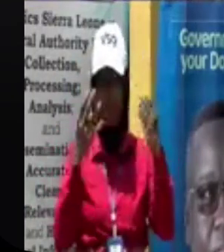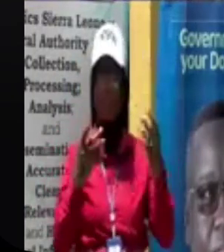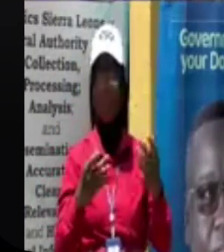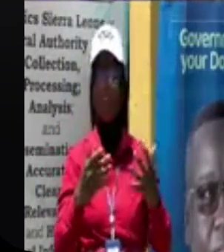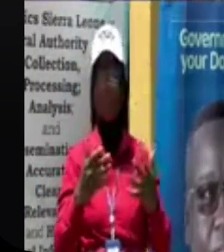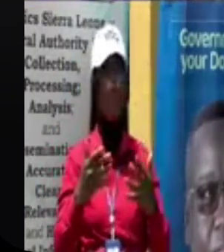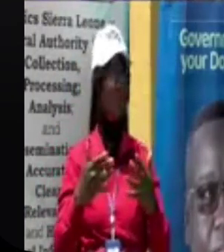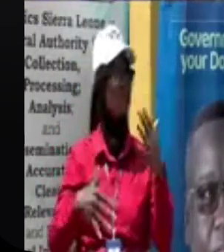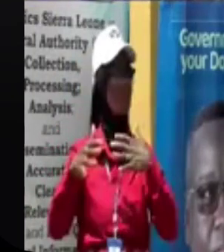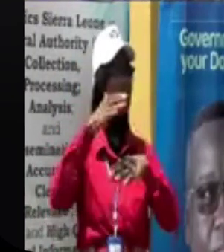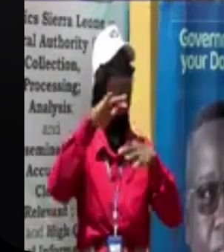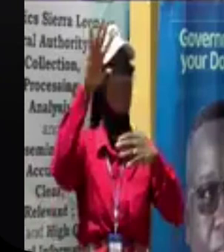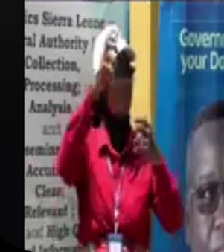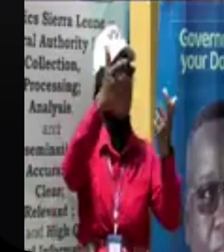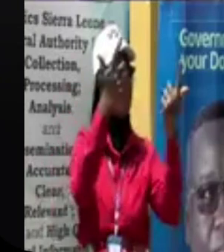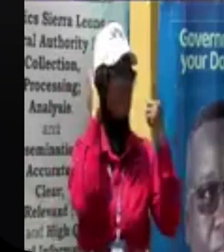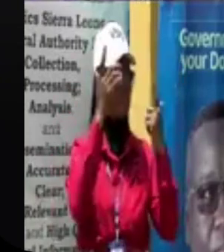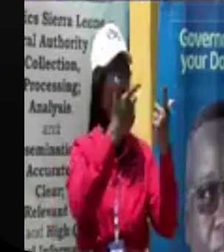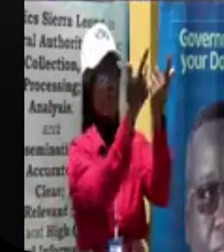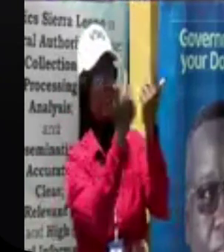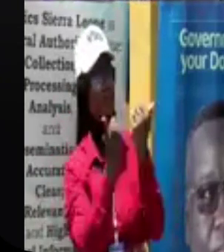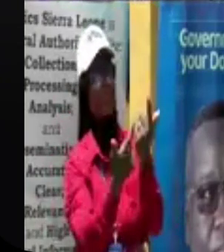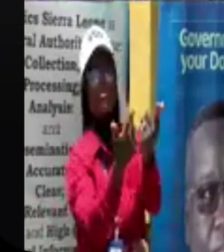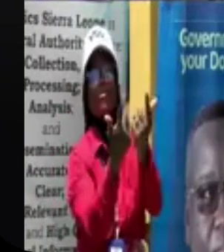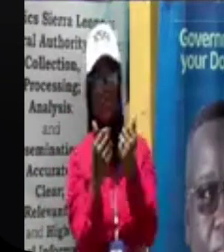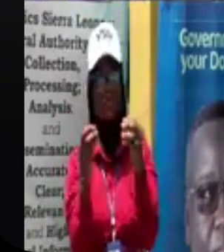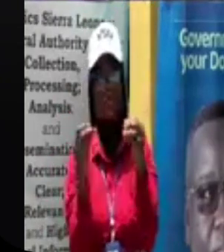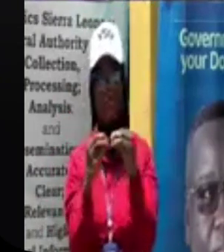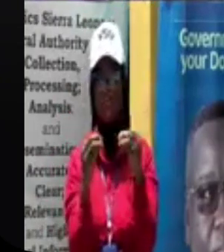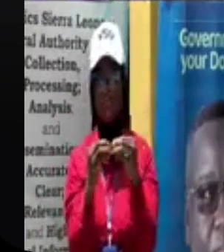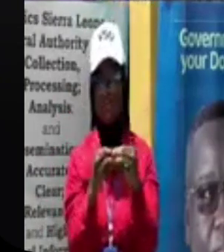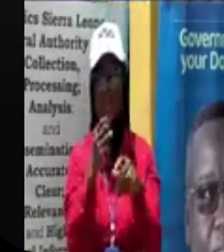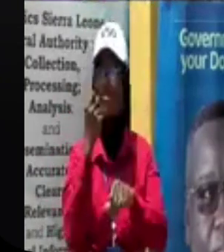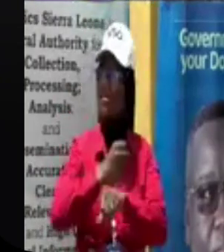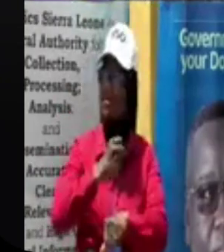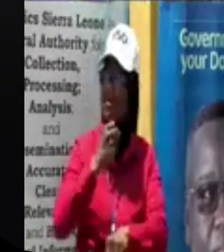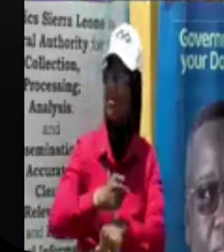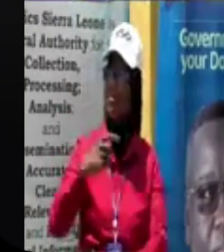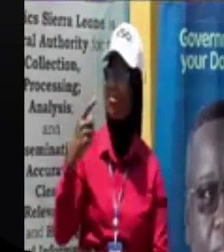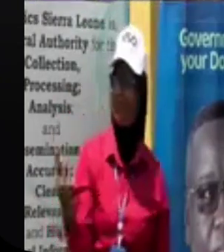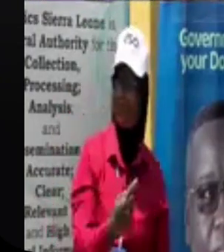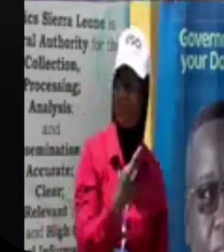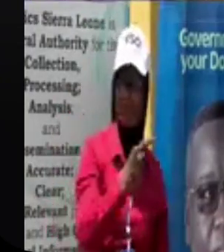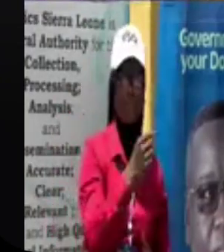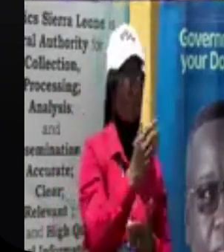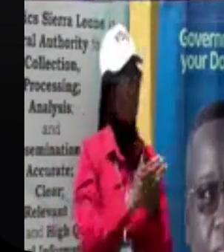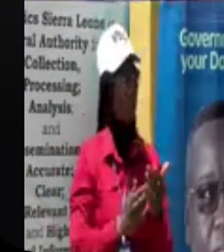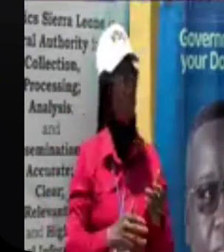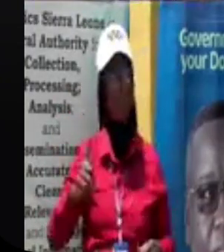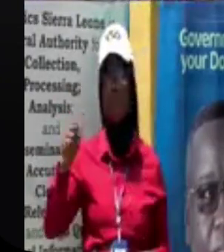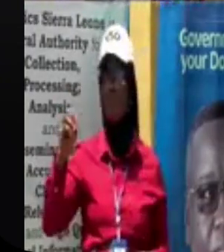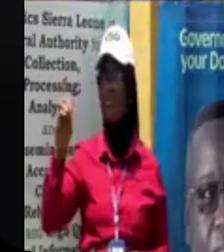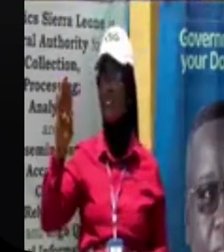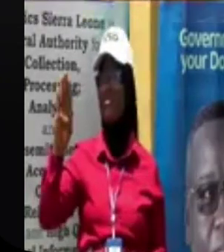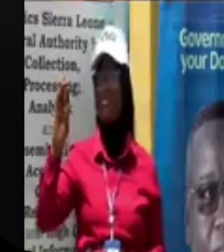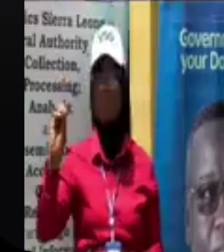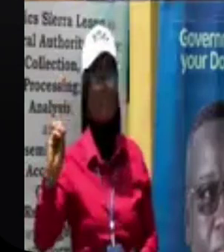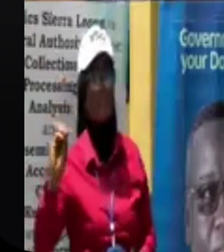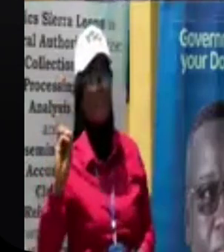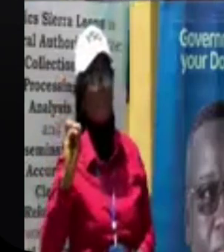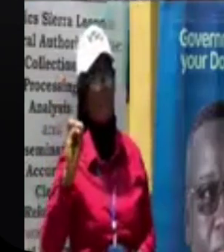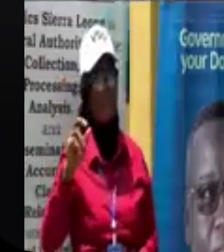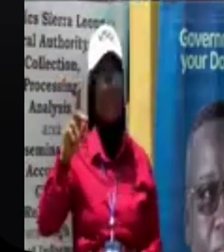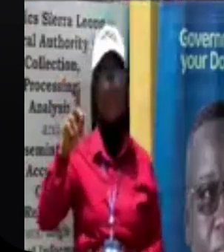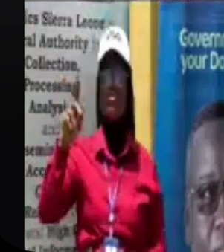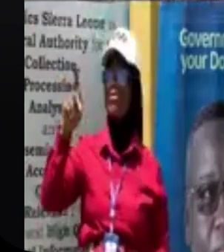come. Regional rice value chain experts where they work only at Tomabo and Kambia. Then they can build